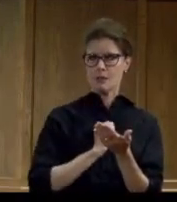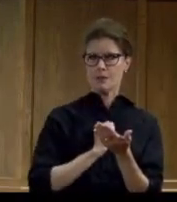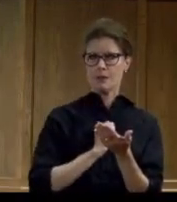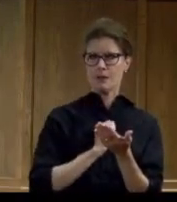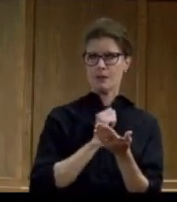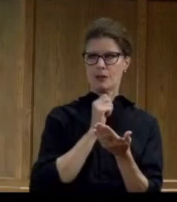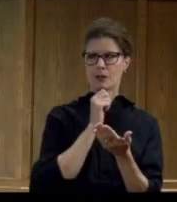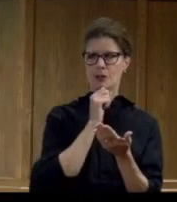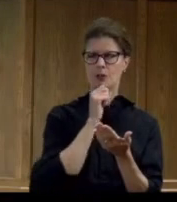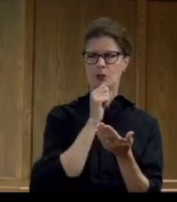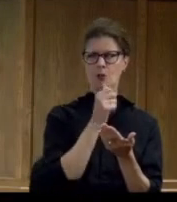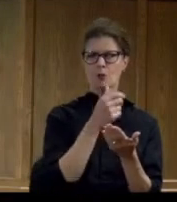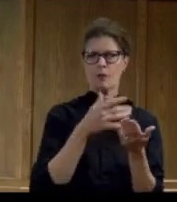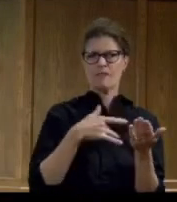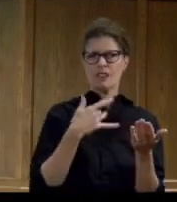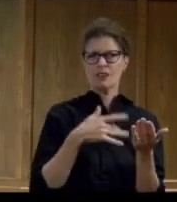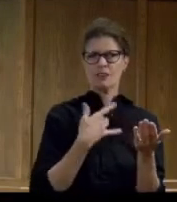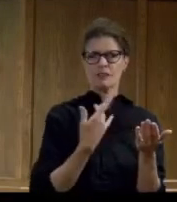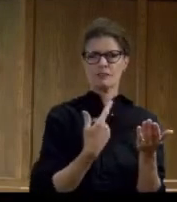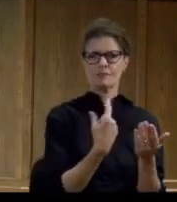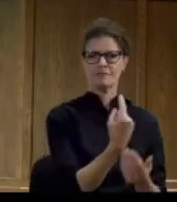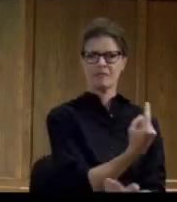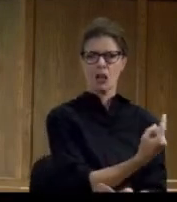forgotten in my world?